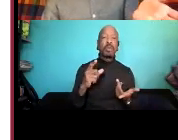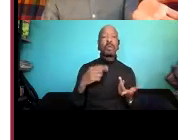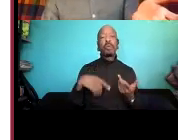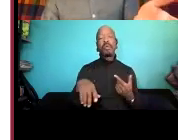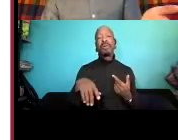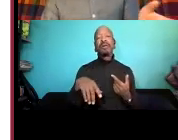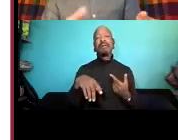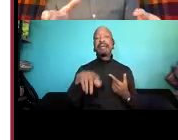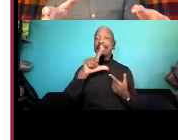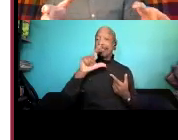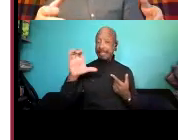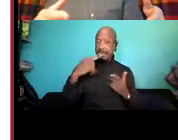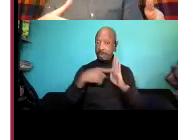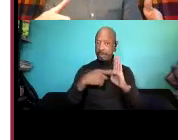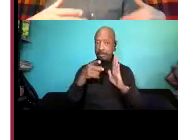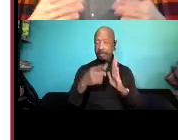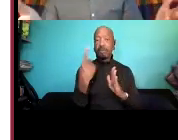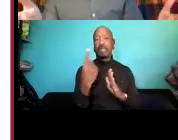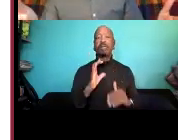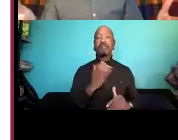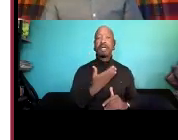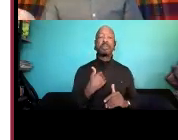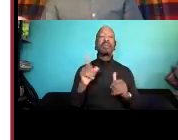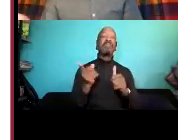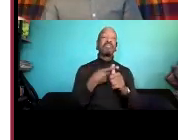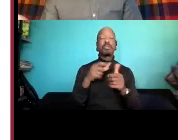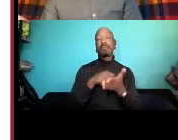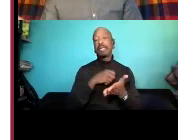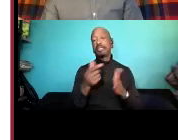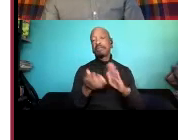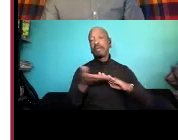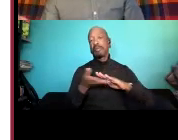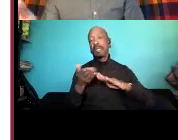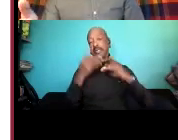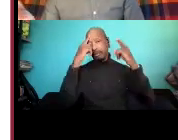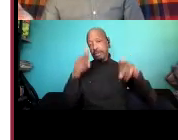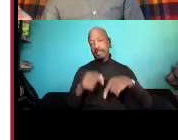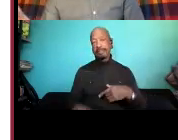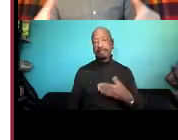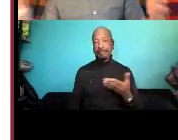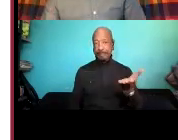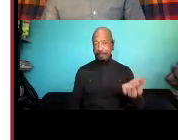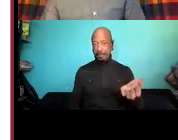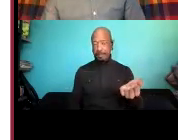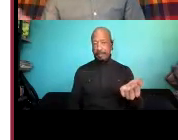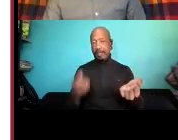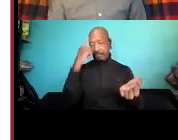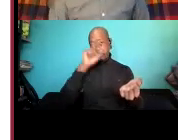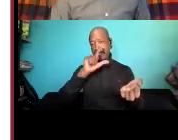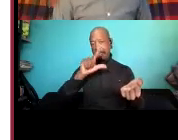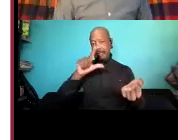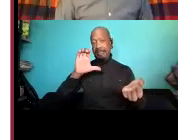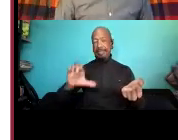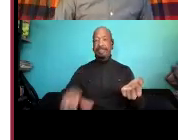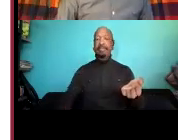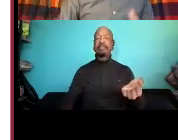an example of one of our, the first page of an operating agreement for an LLC cooperative that we